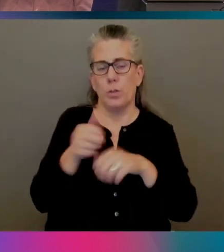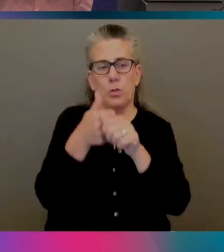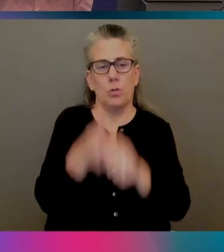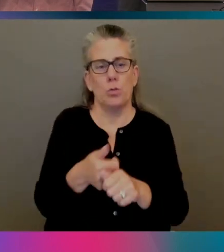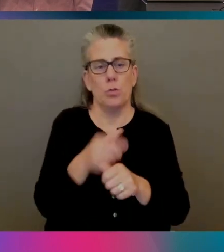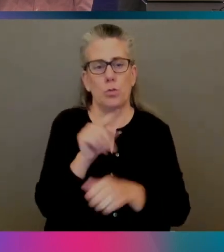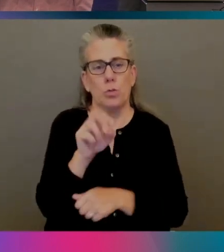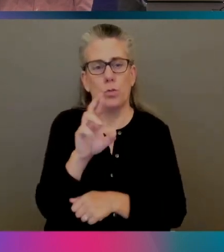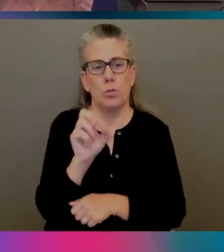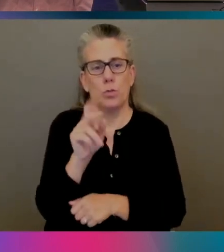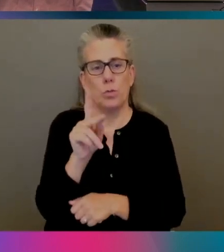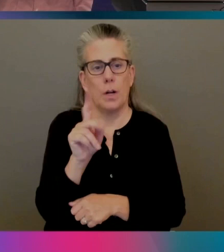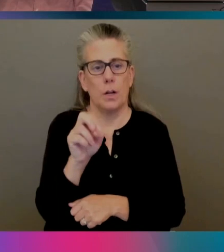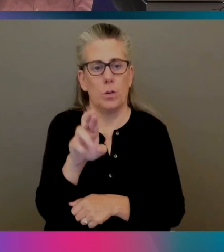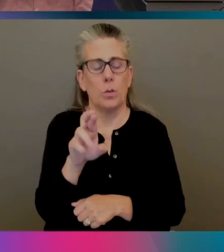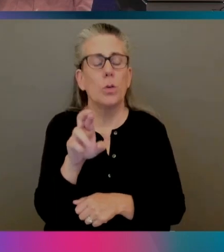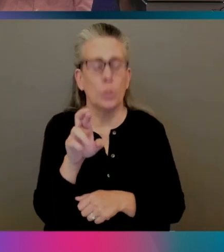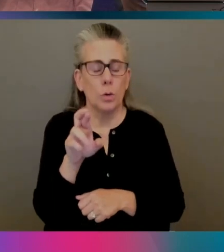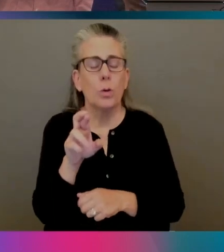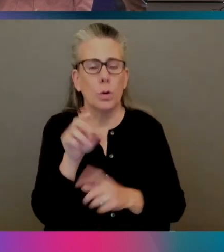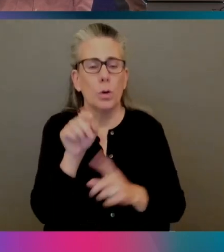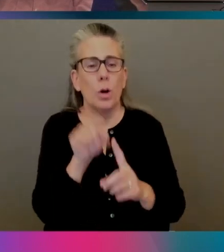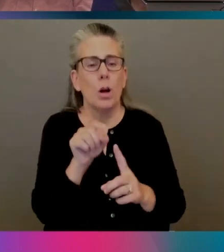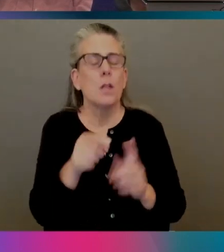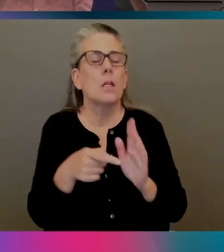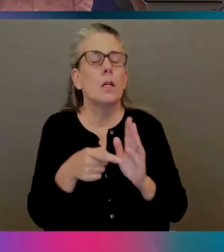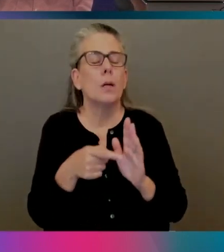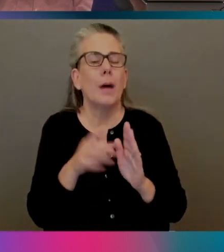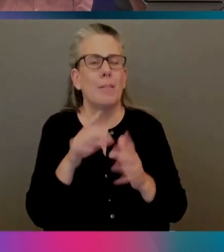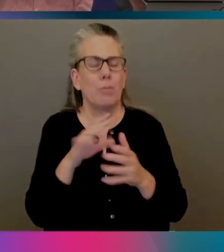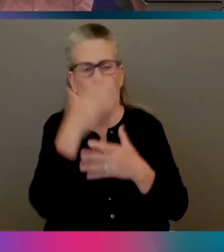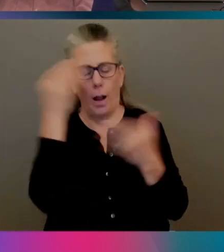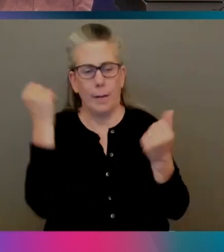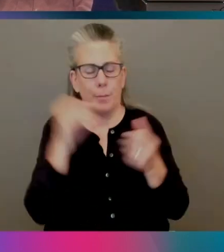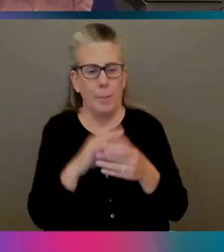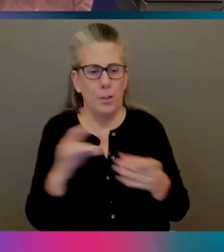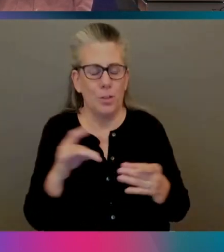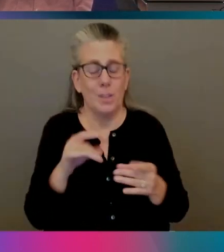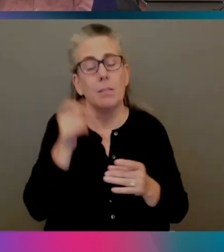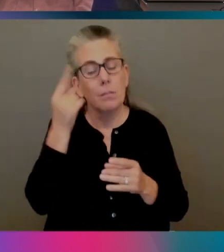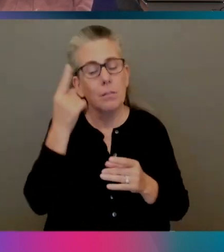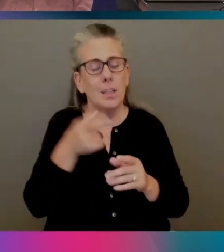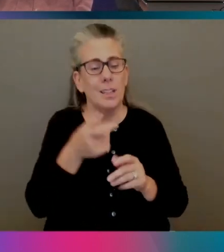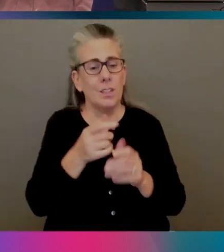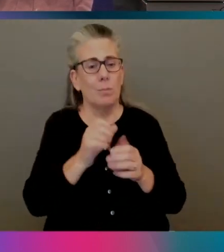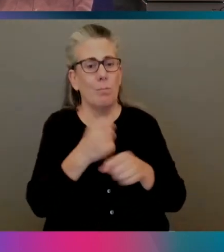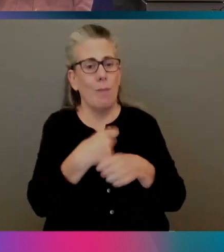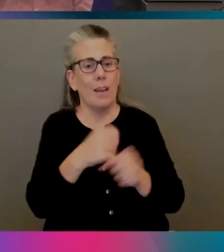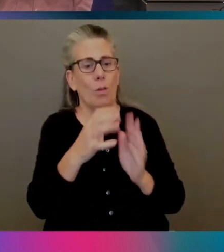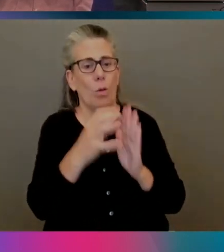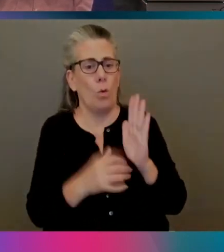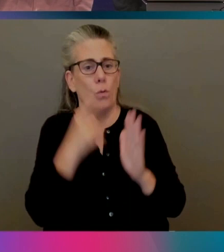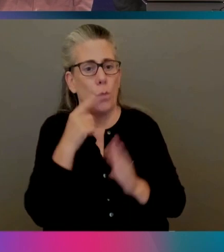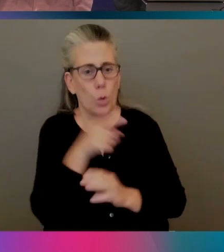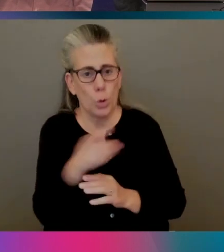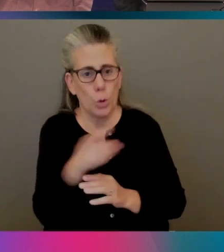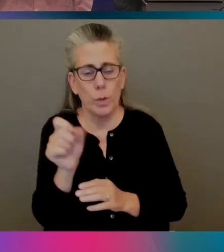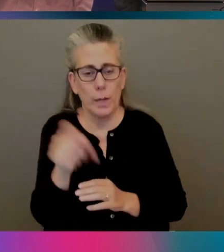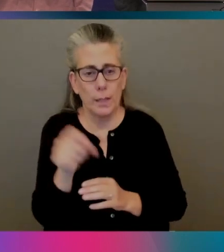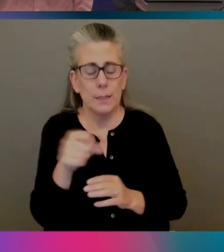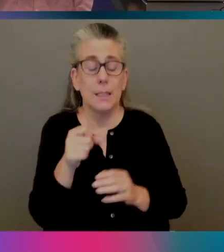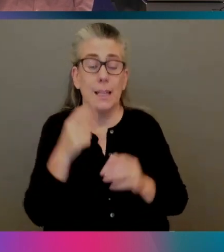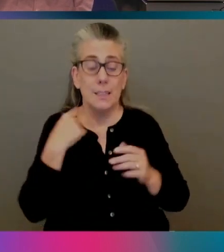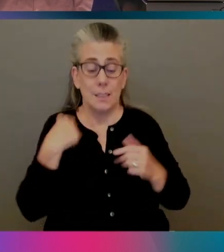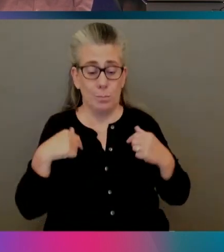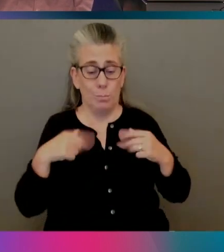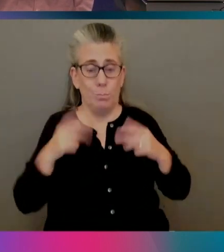is sometimes, even though I think Atul mentioned, it is writing code for you, right? It's not copy pasting for anywhere. Right. So as a human being would write a